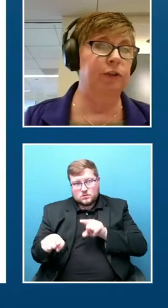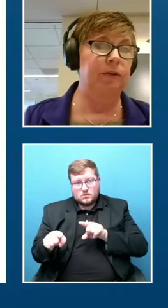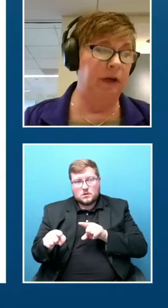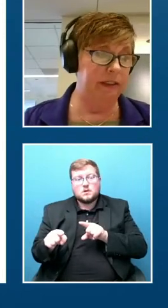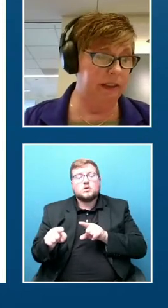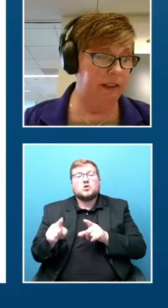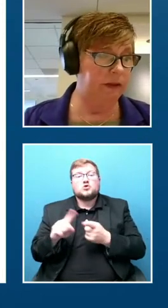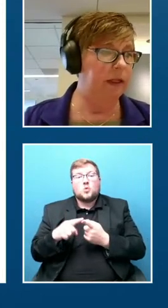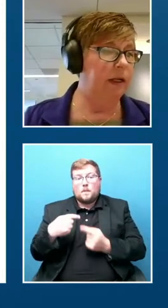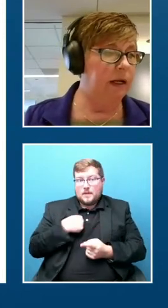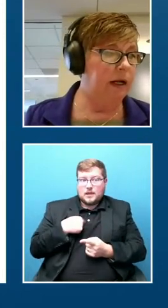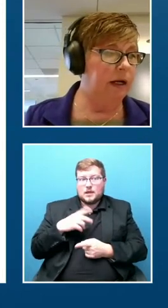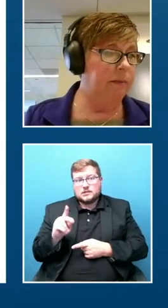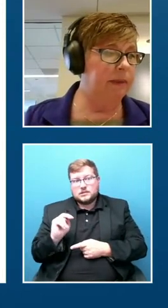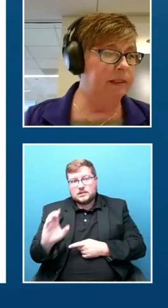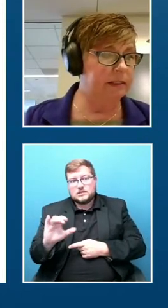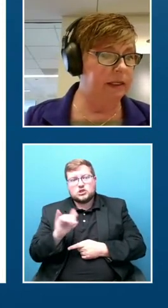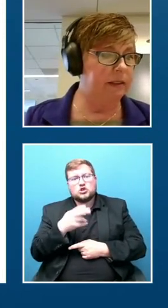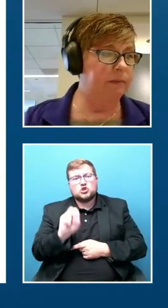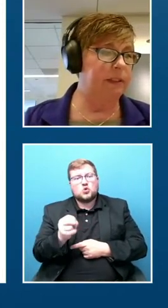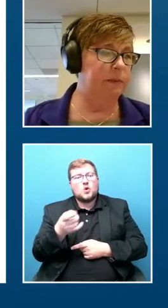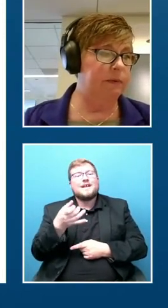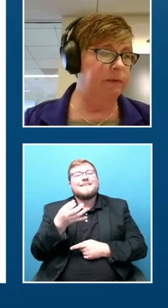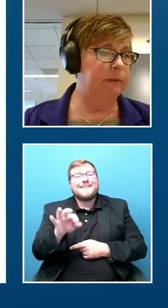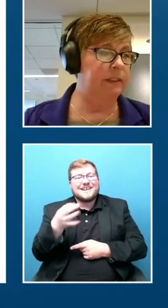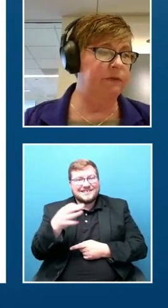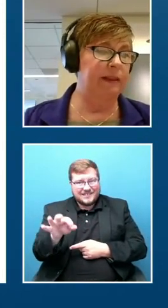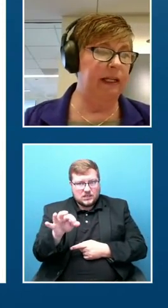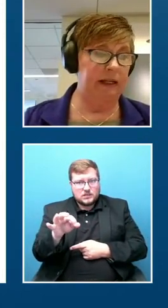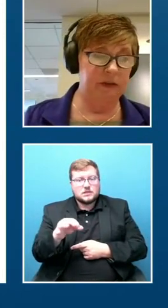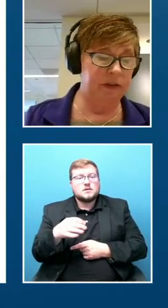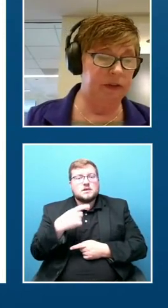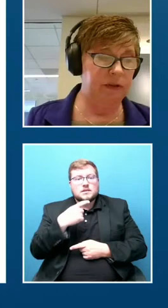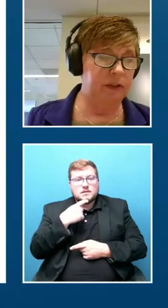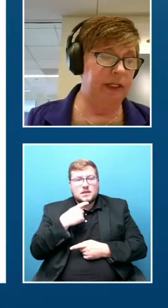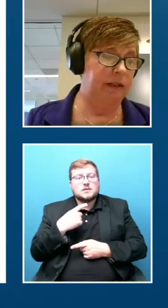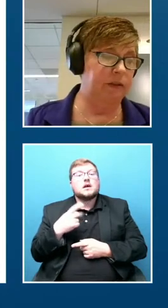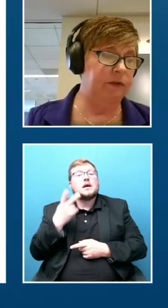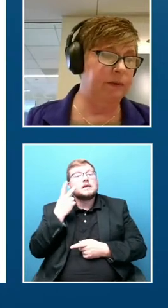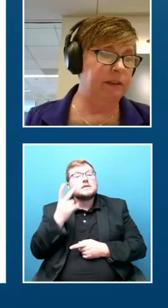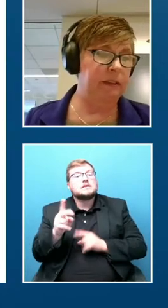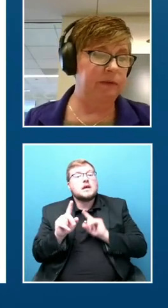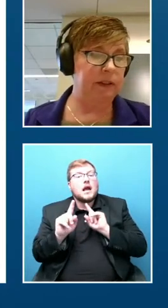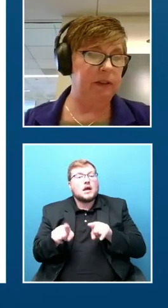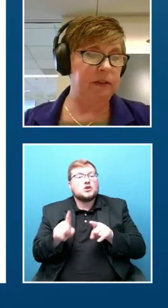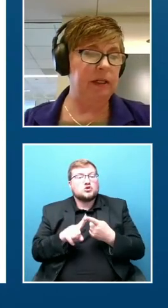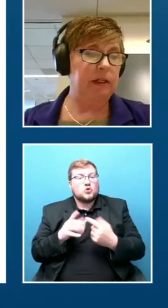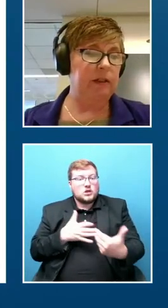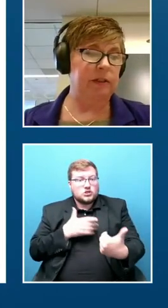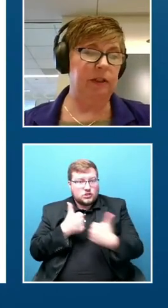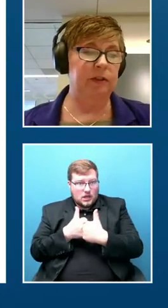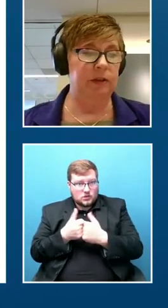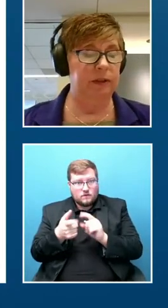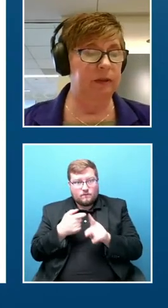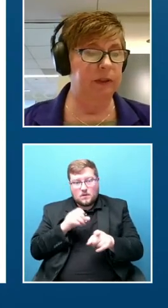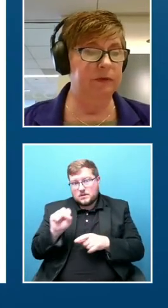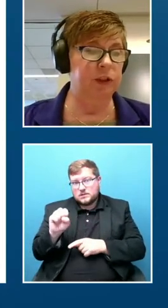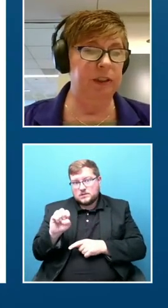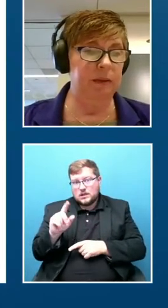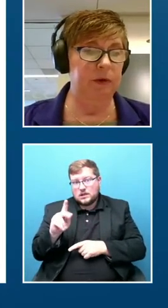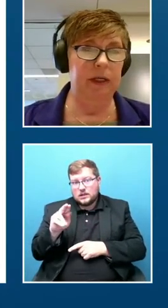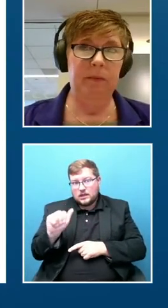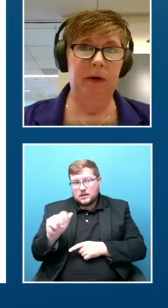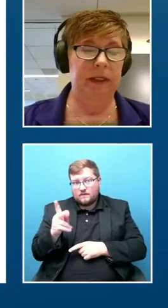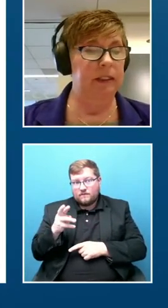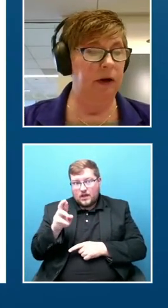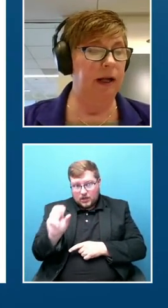myself on June 19th that said, please find the answer to the challenge from Selena Vickers concerning the West